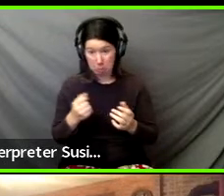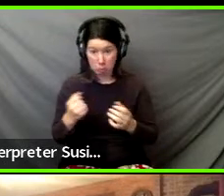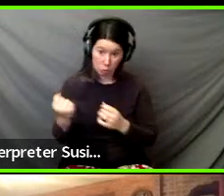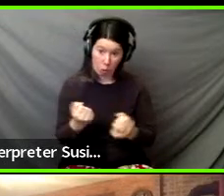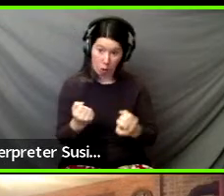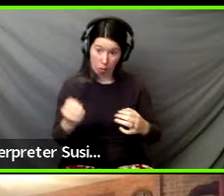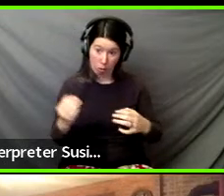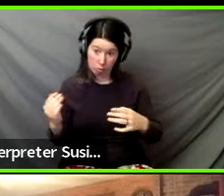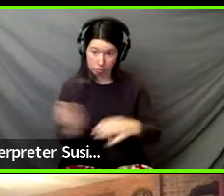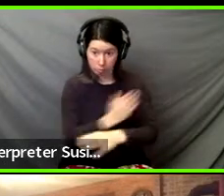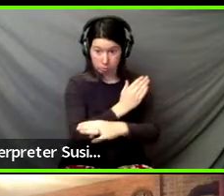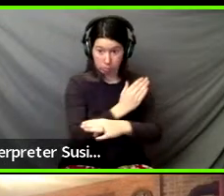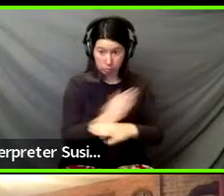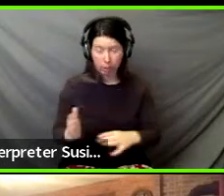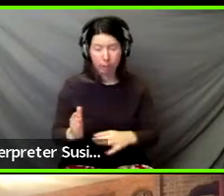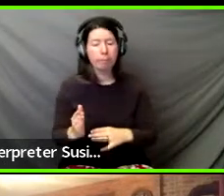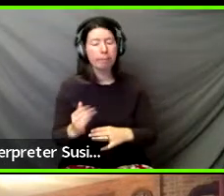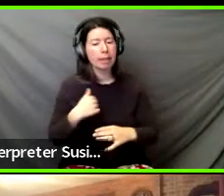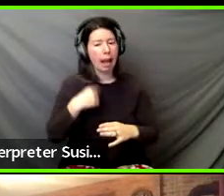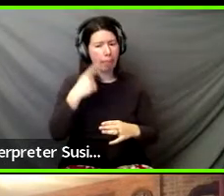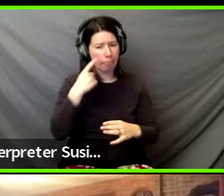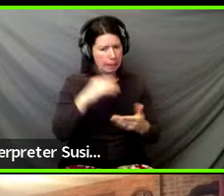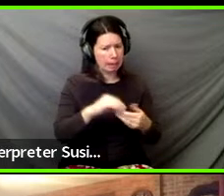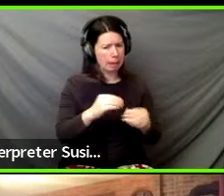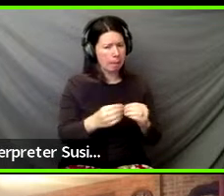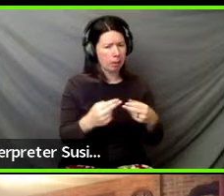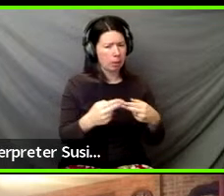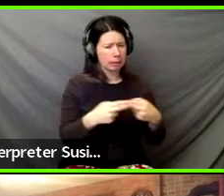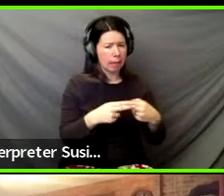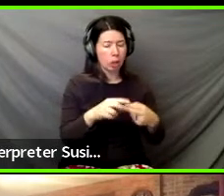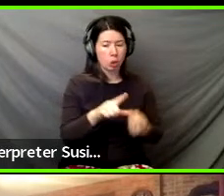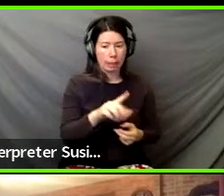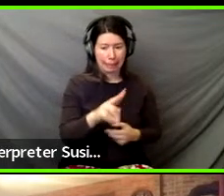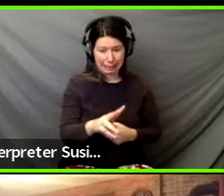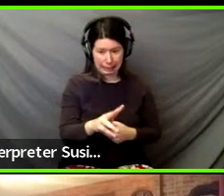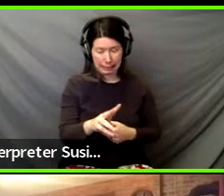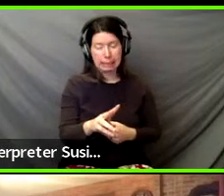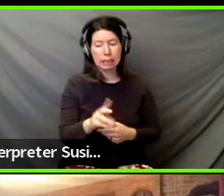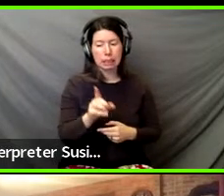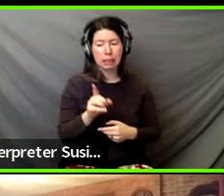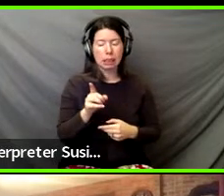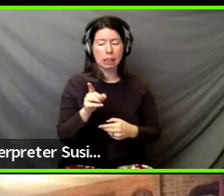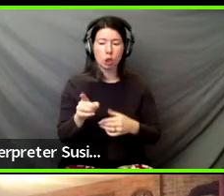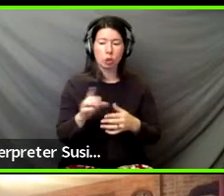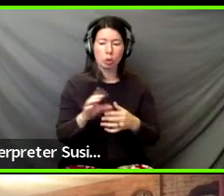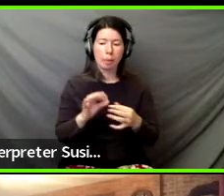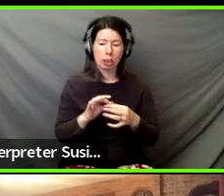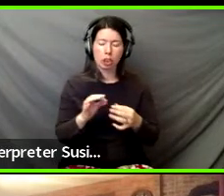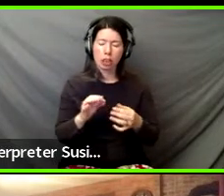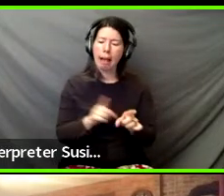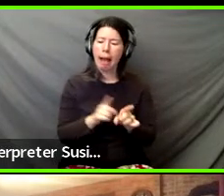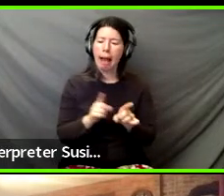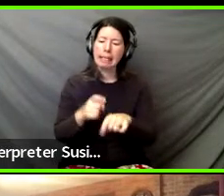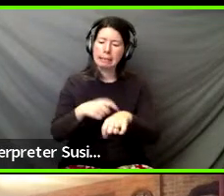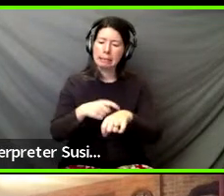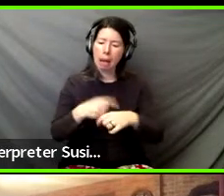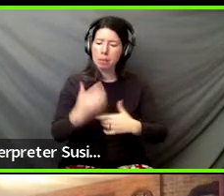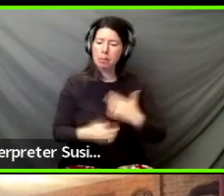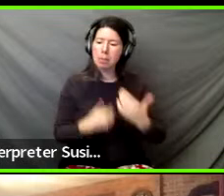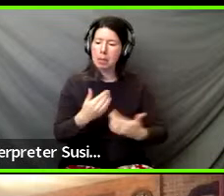slide 26 that as time goes on, you'll be able to more